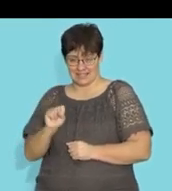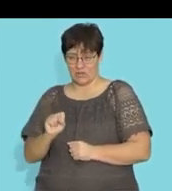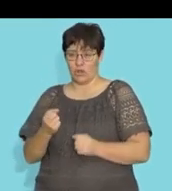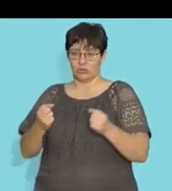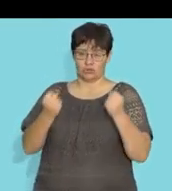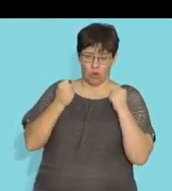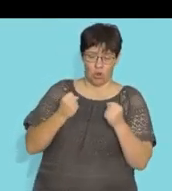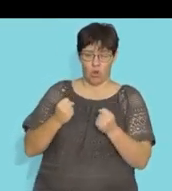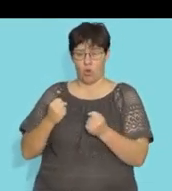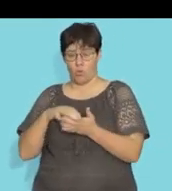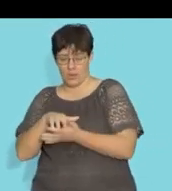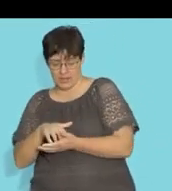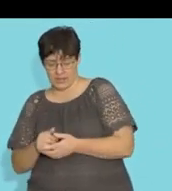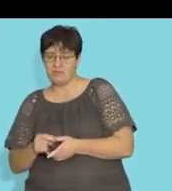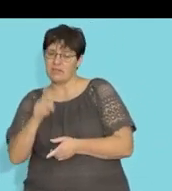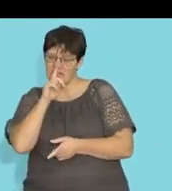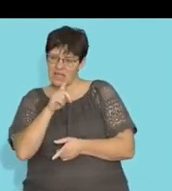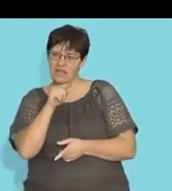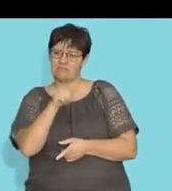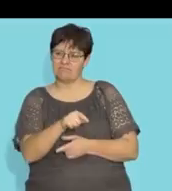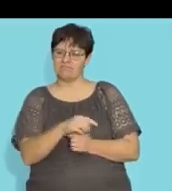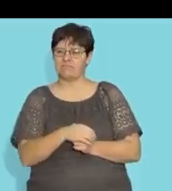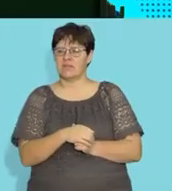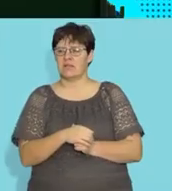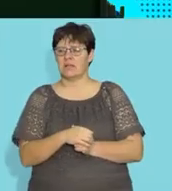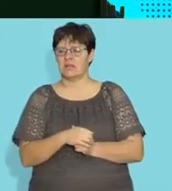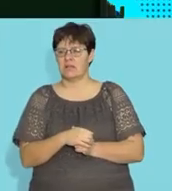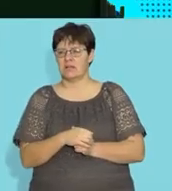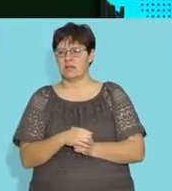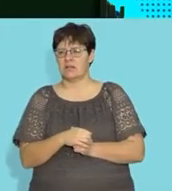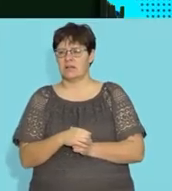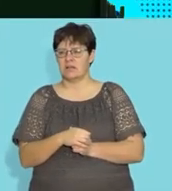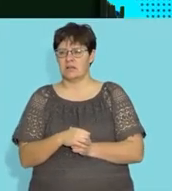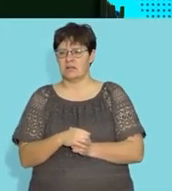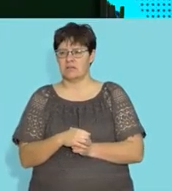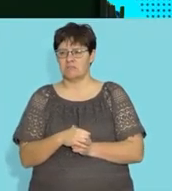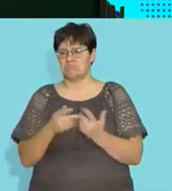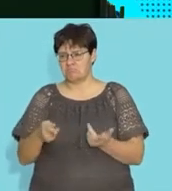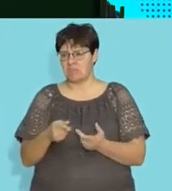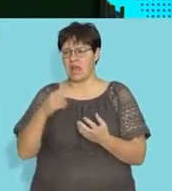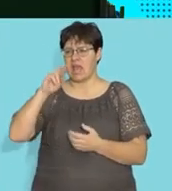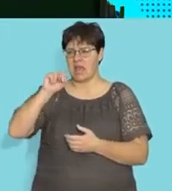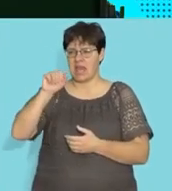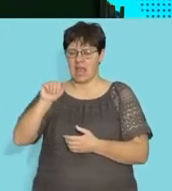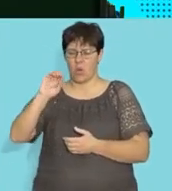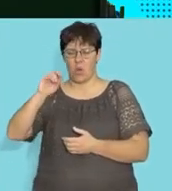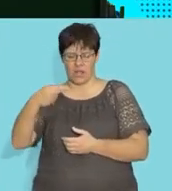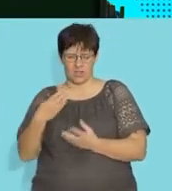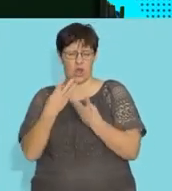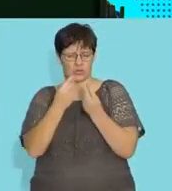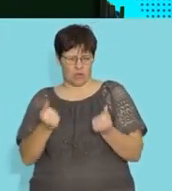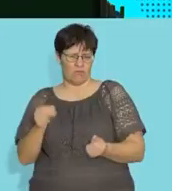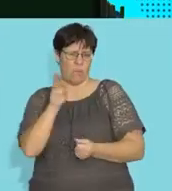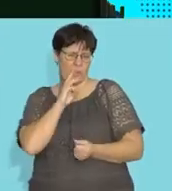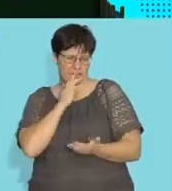hydroxide is a strong alkali, or we can say an alkali because sodium hydroxide is soluble in water, but other